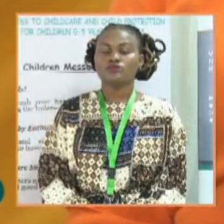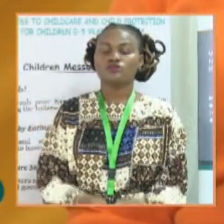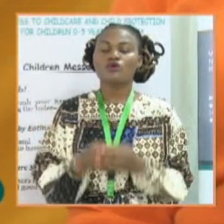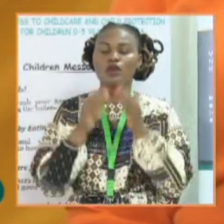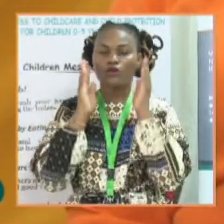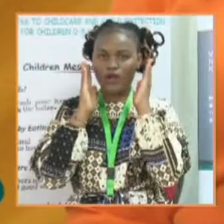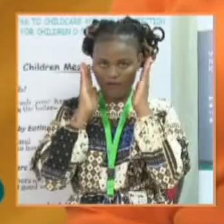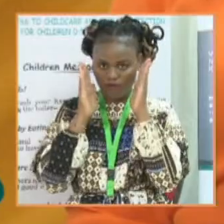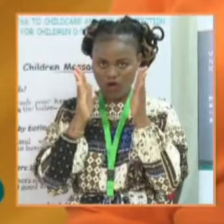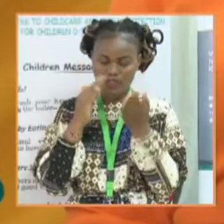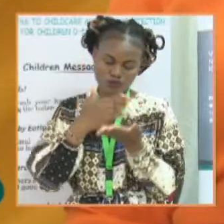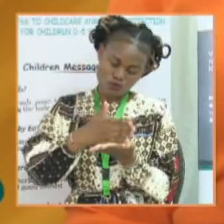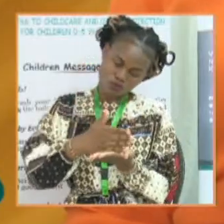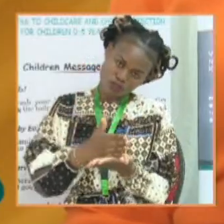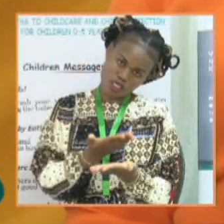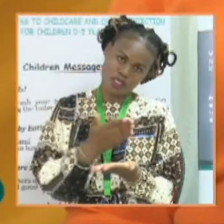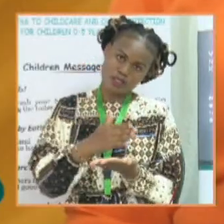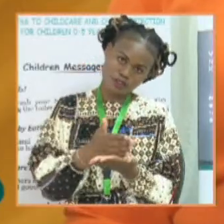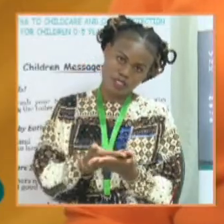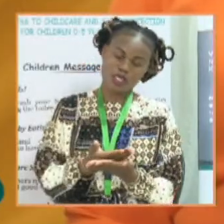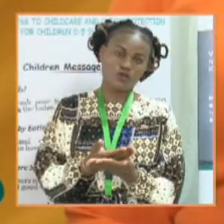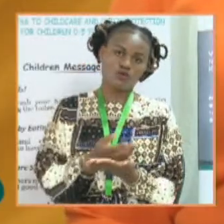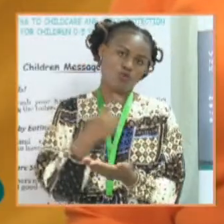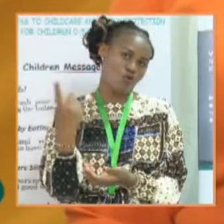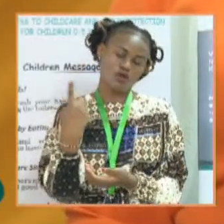education. I hope I'm answering your question, Robert.